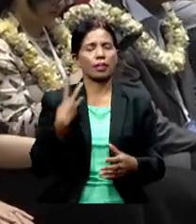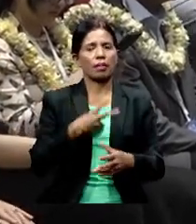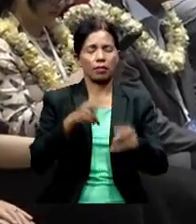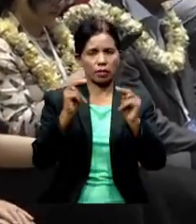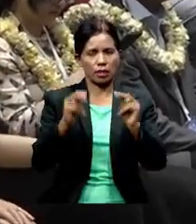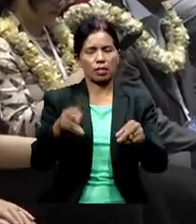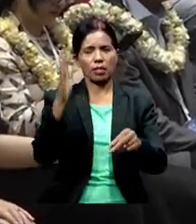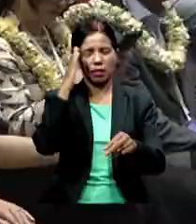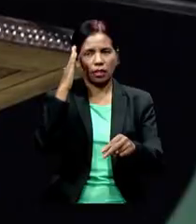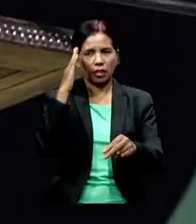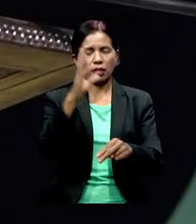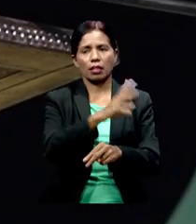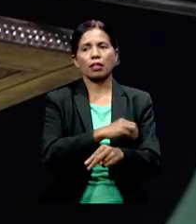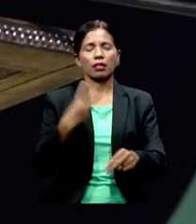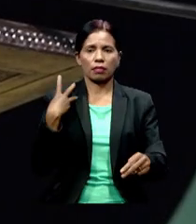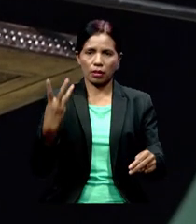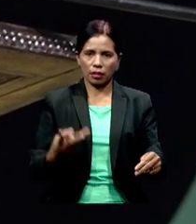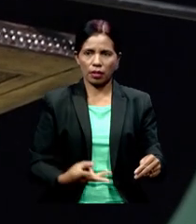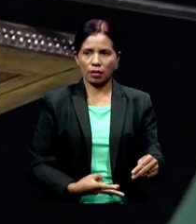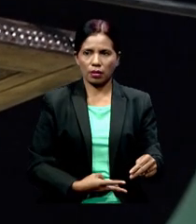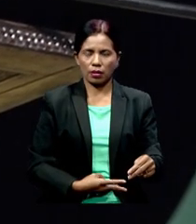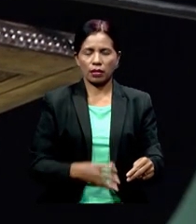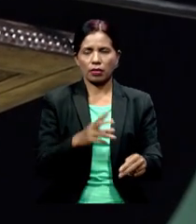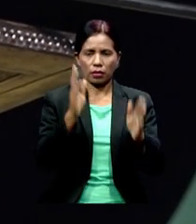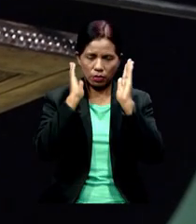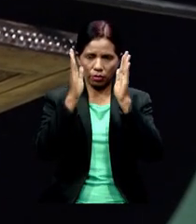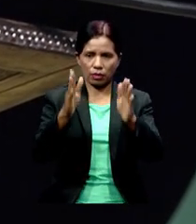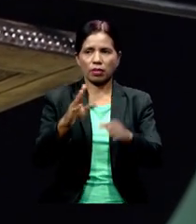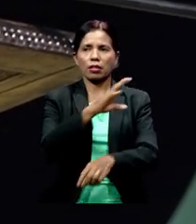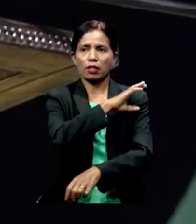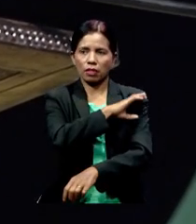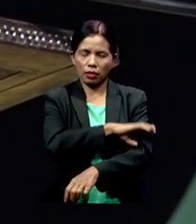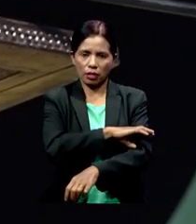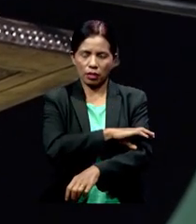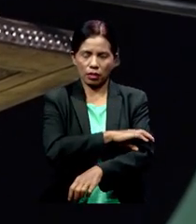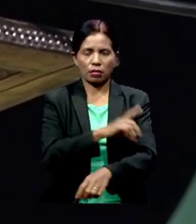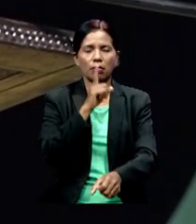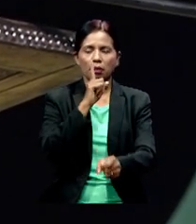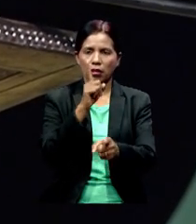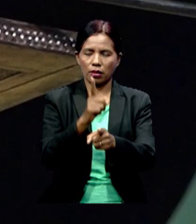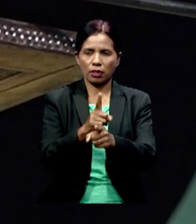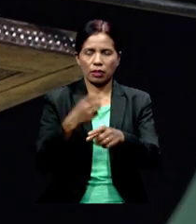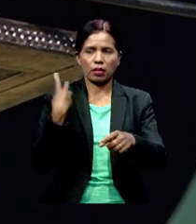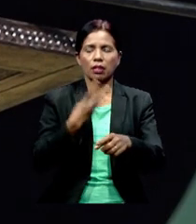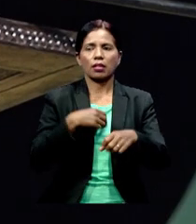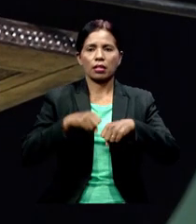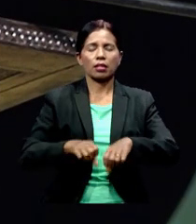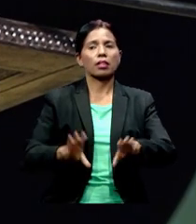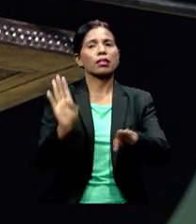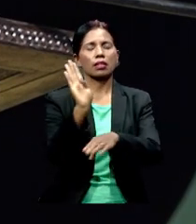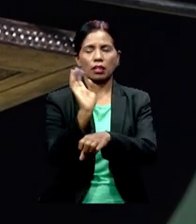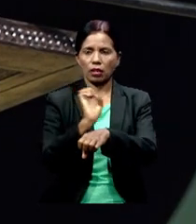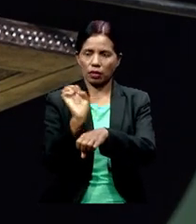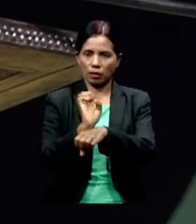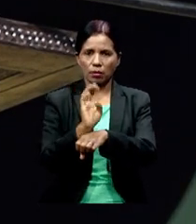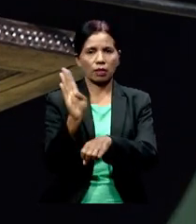united, work collectively to ensure the security and prosperity of our people. In particular, we